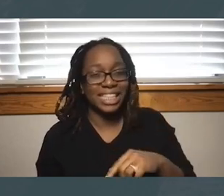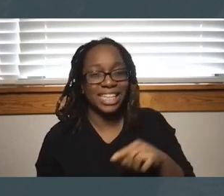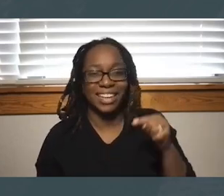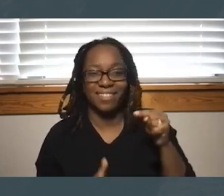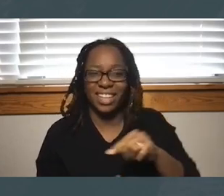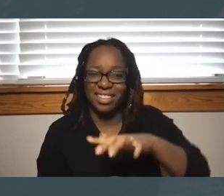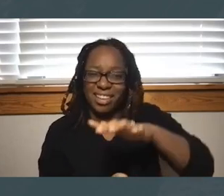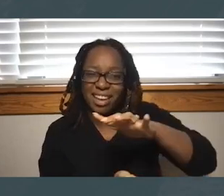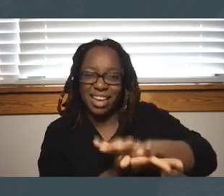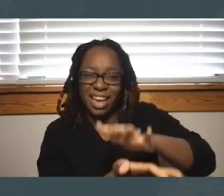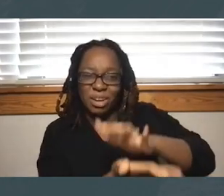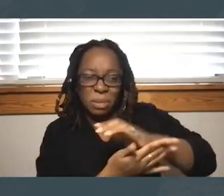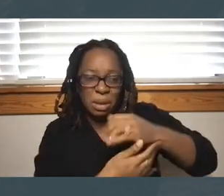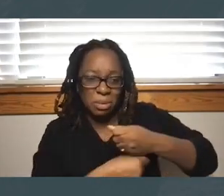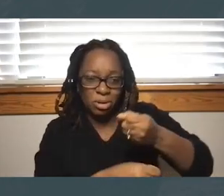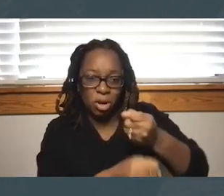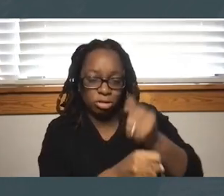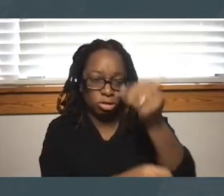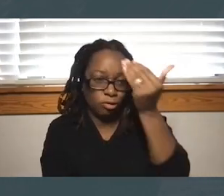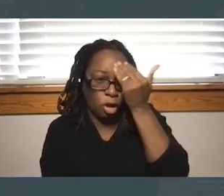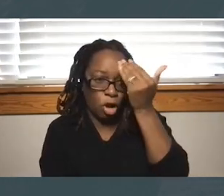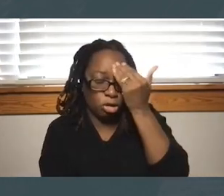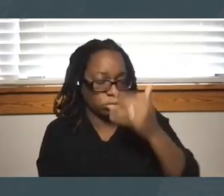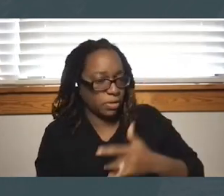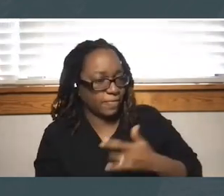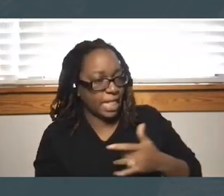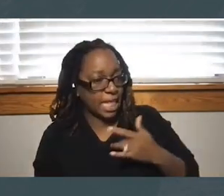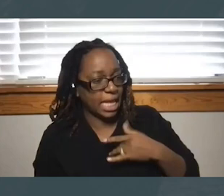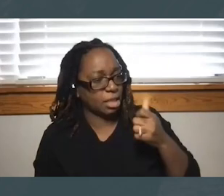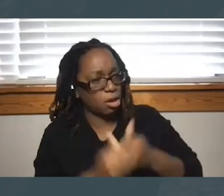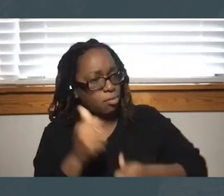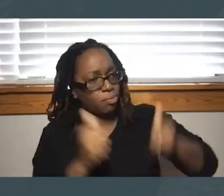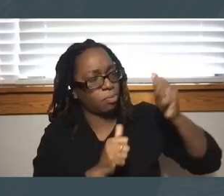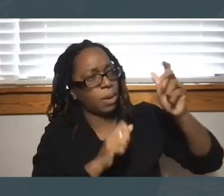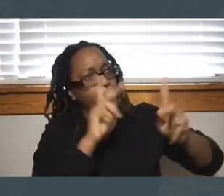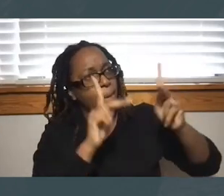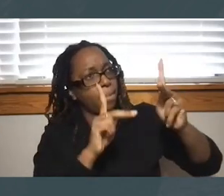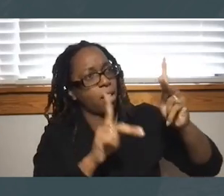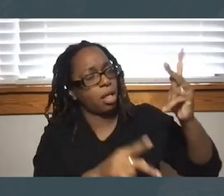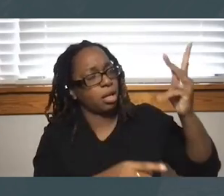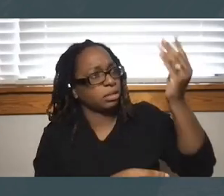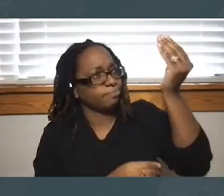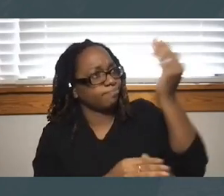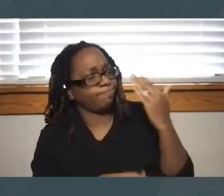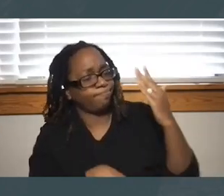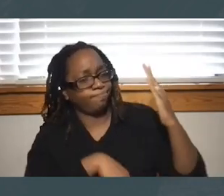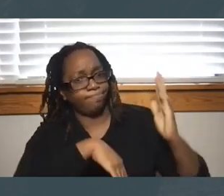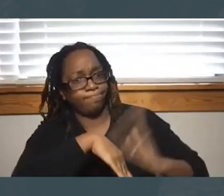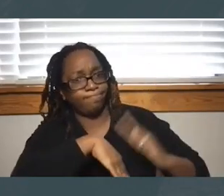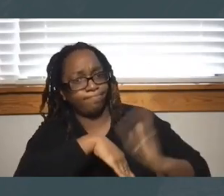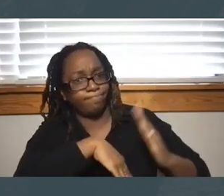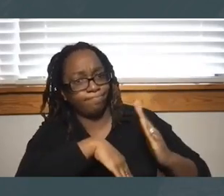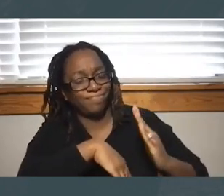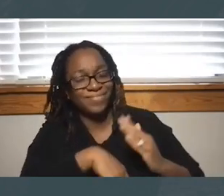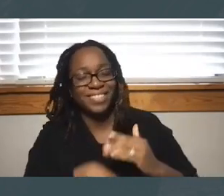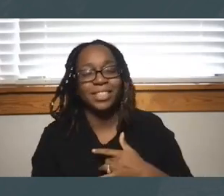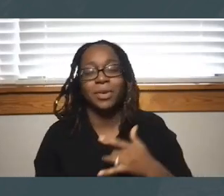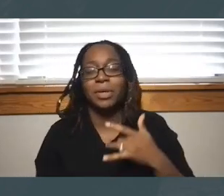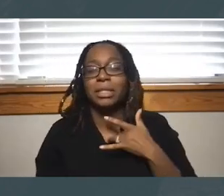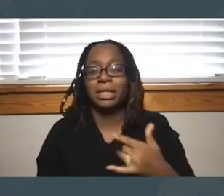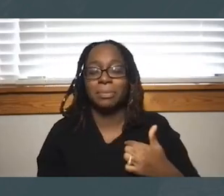academic production of knowledge. So as I was, being a drama queen and telling everyone,